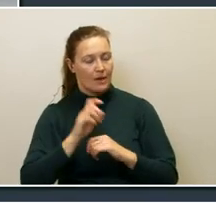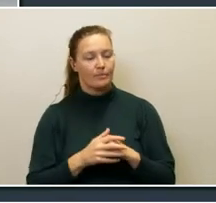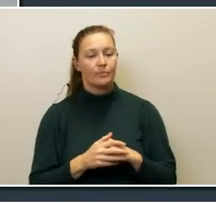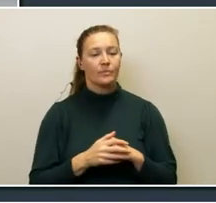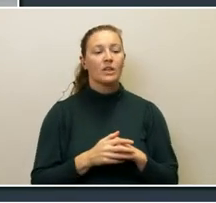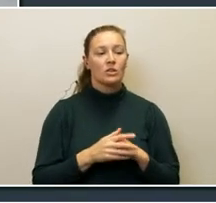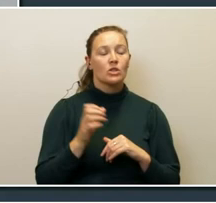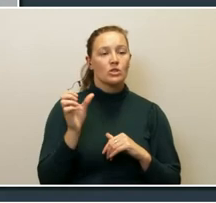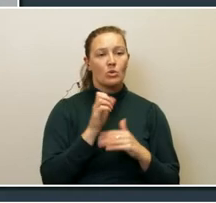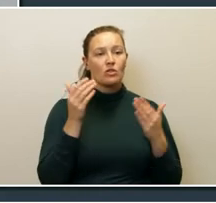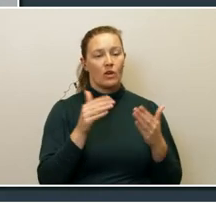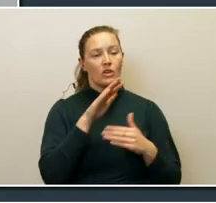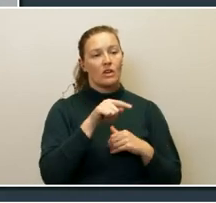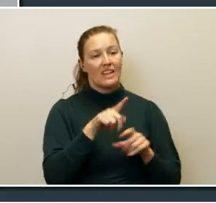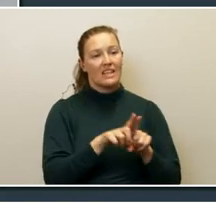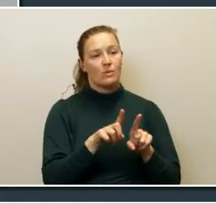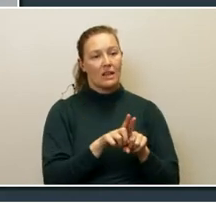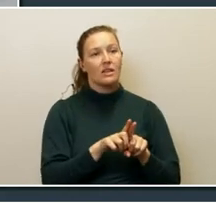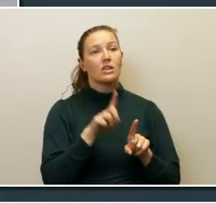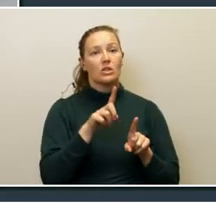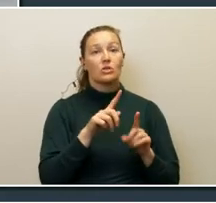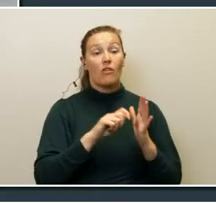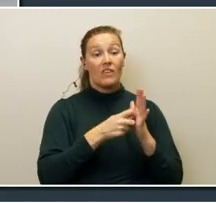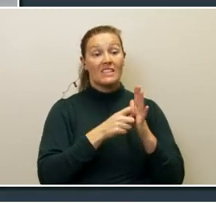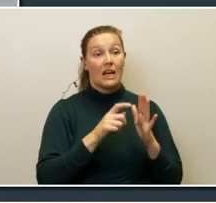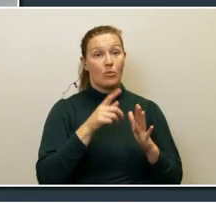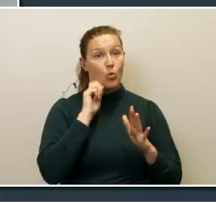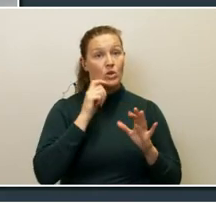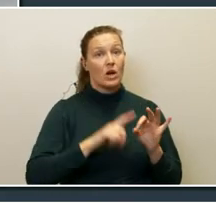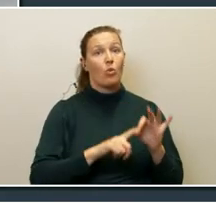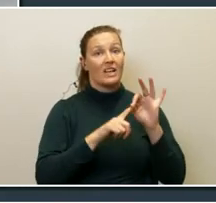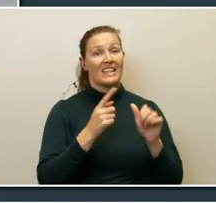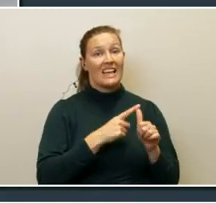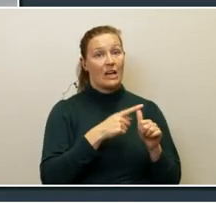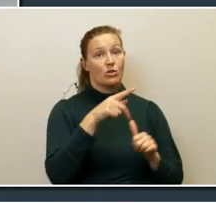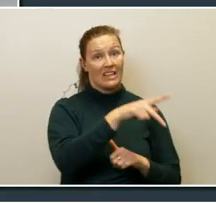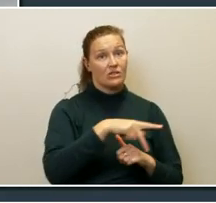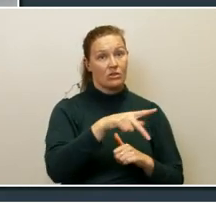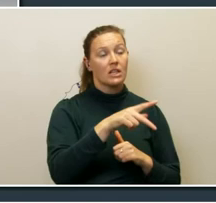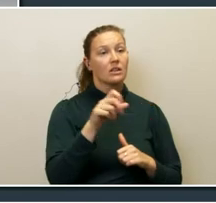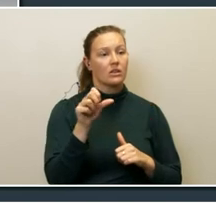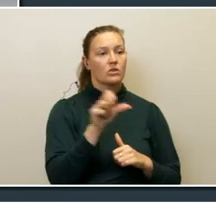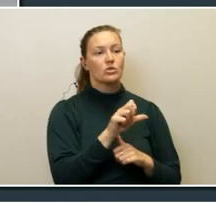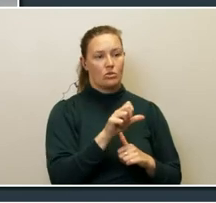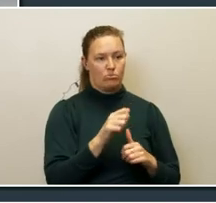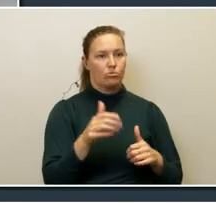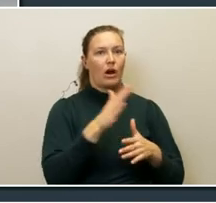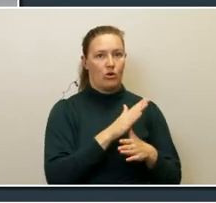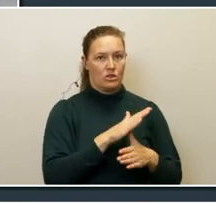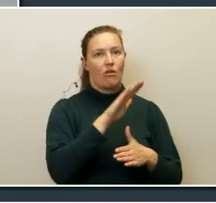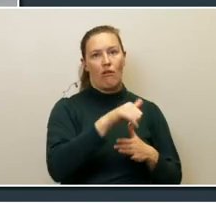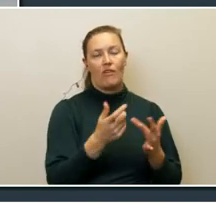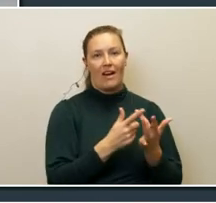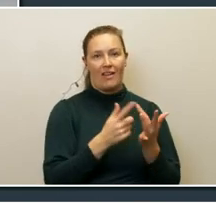all cases, we're of the opinion that the restoration of water quality in the Ahuriri estuary should be given priority